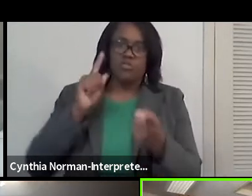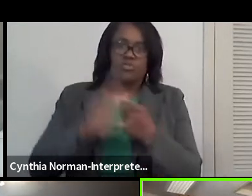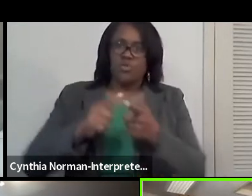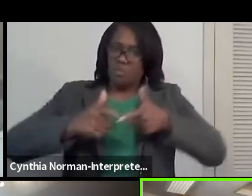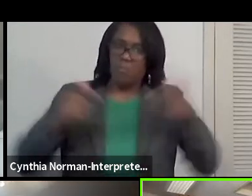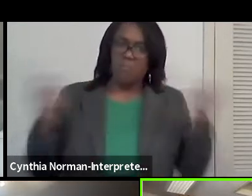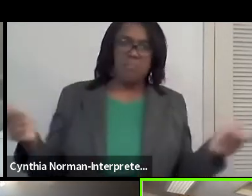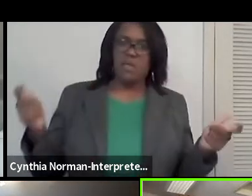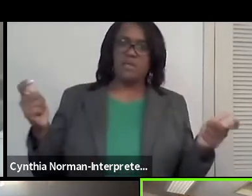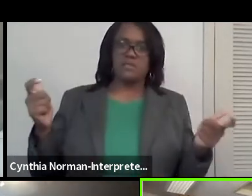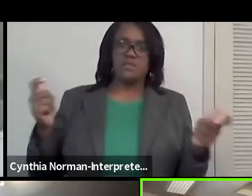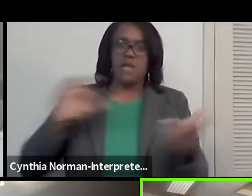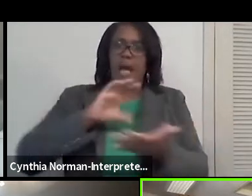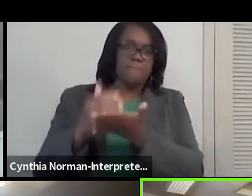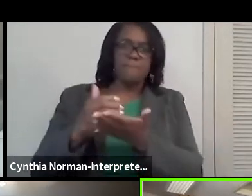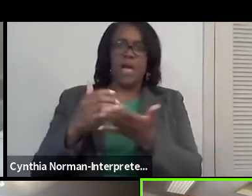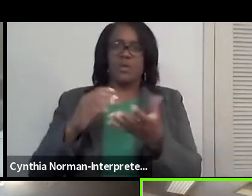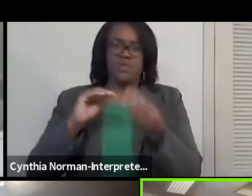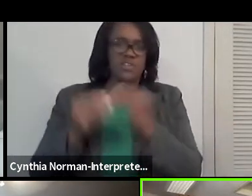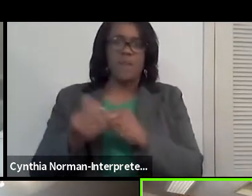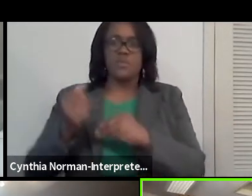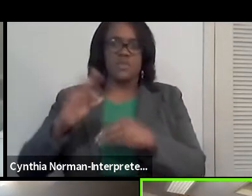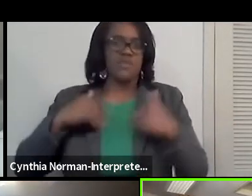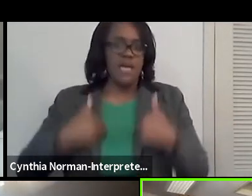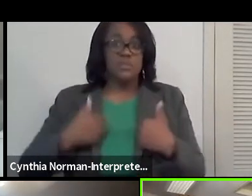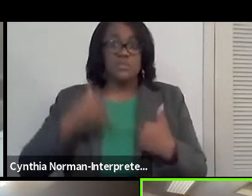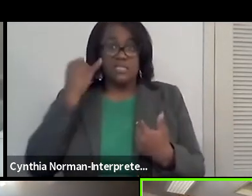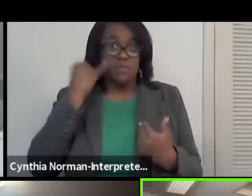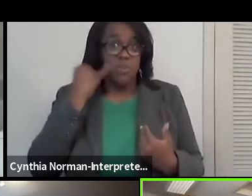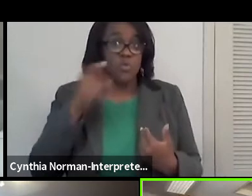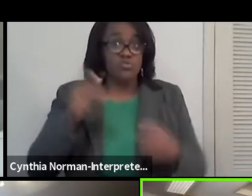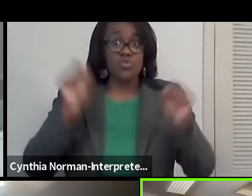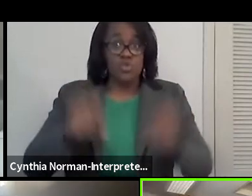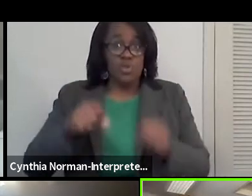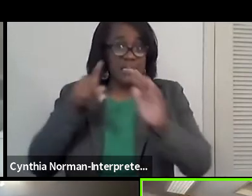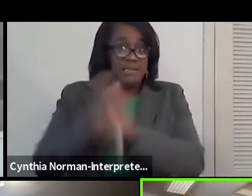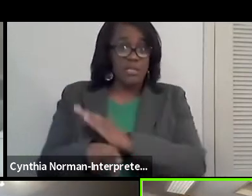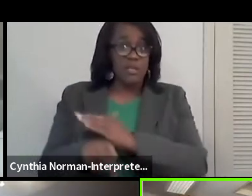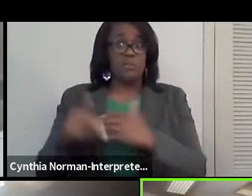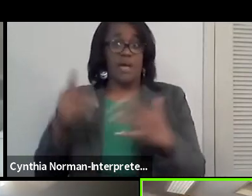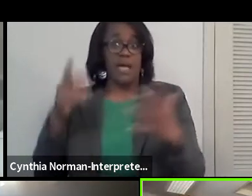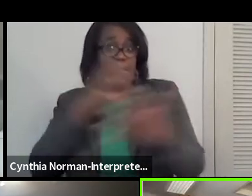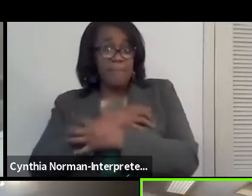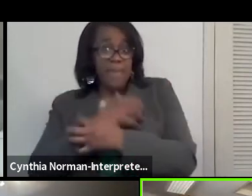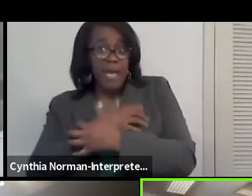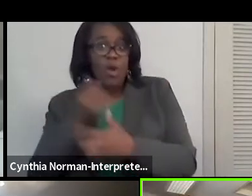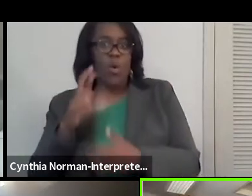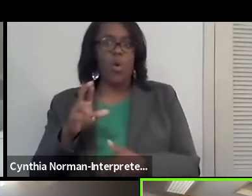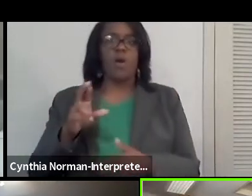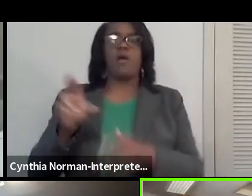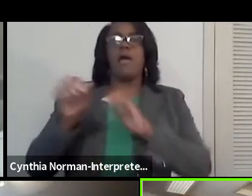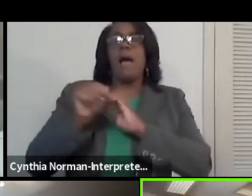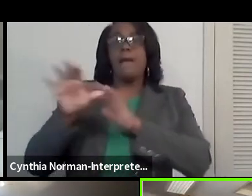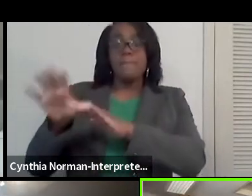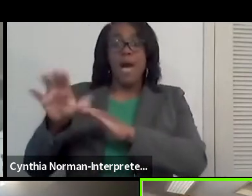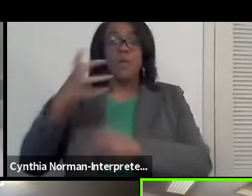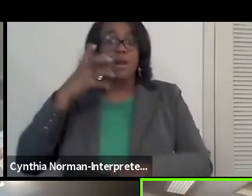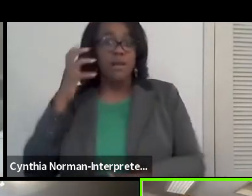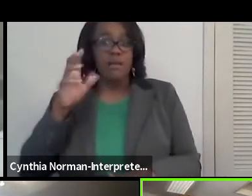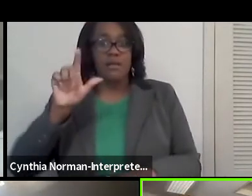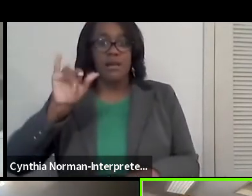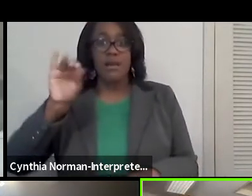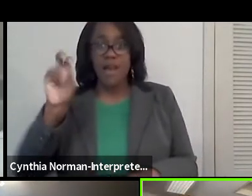predators possible. So if you're a skunk and you could potentially be killed by a bear or a mountain lion or a fox, like you